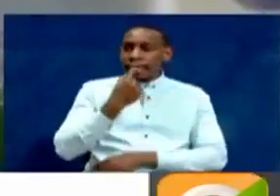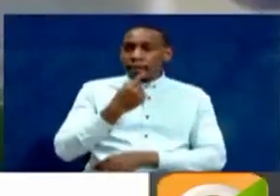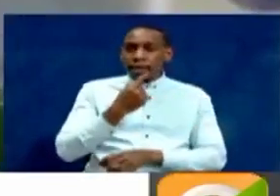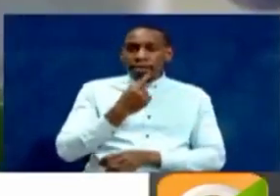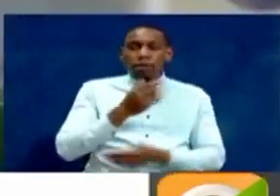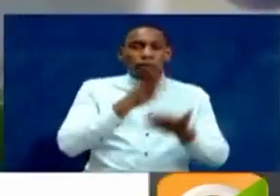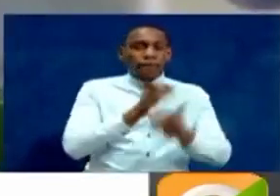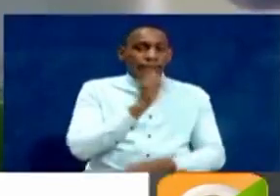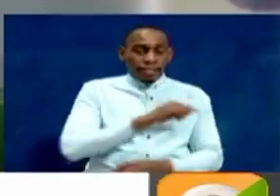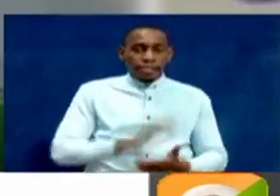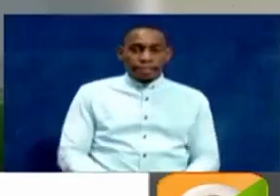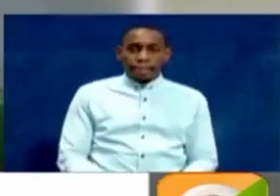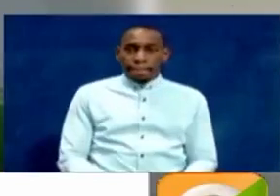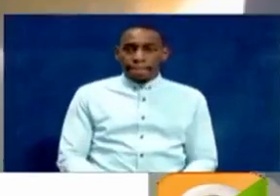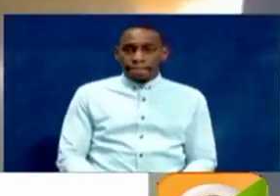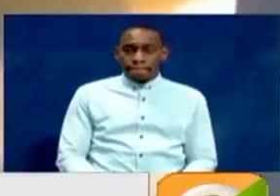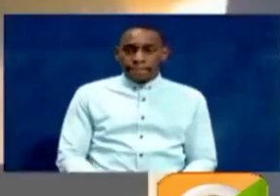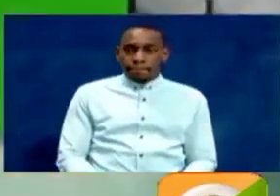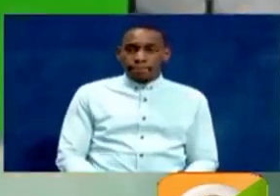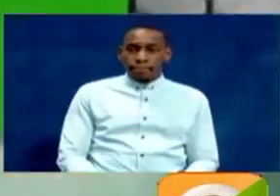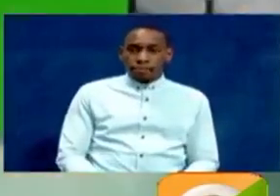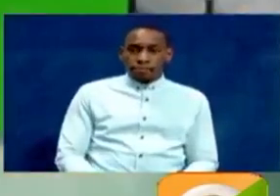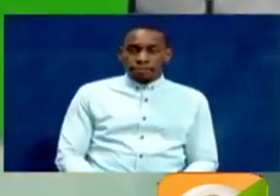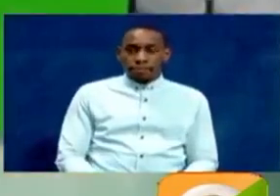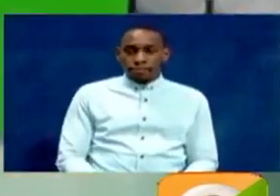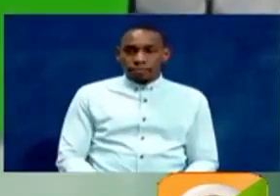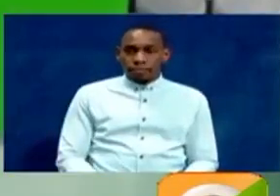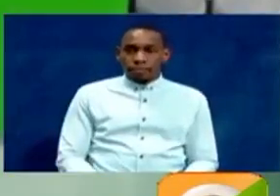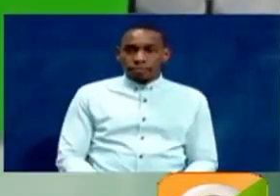becomes available. Waihiga Mwaura, Citizen TV.